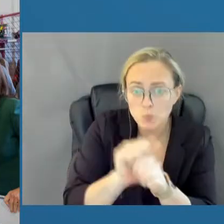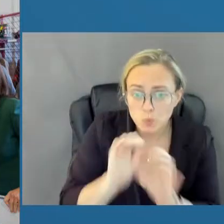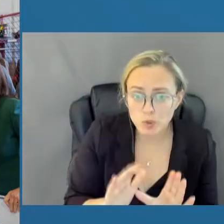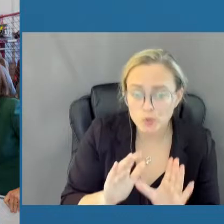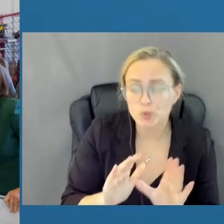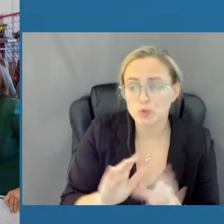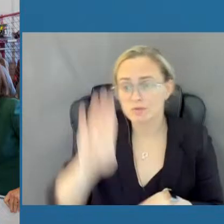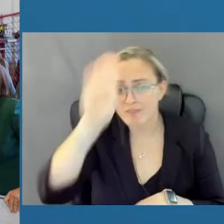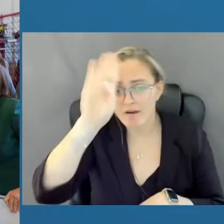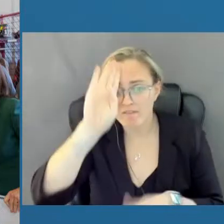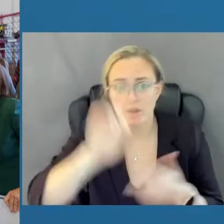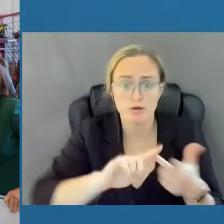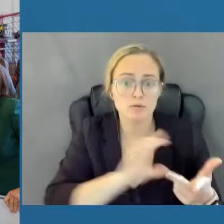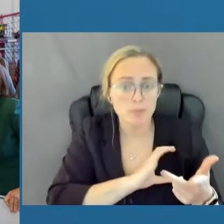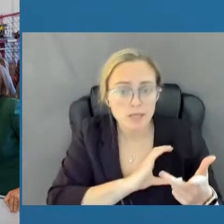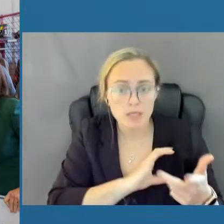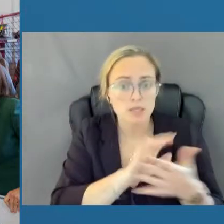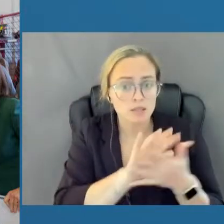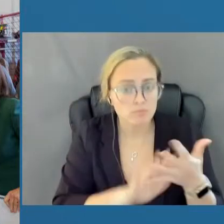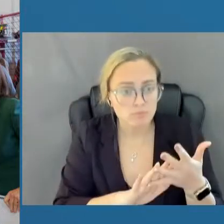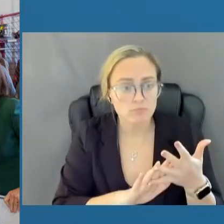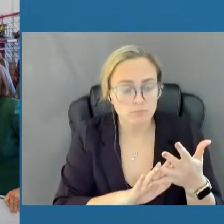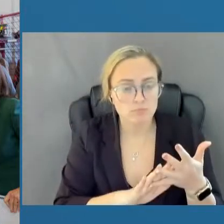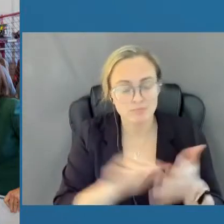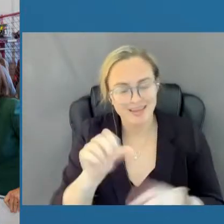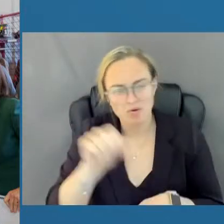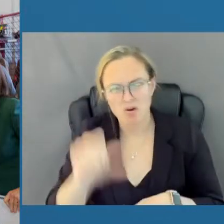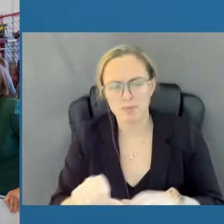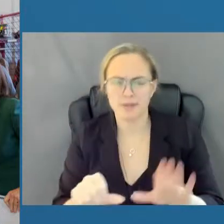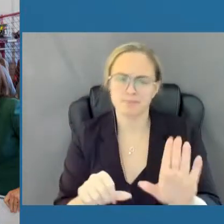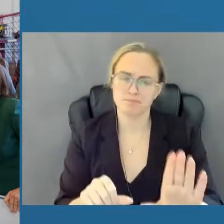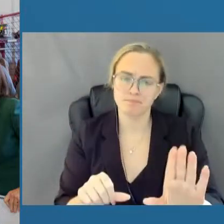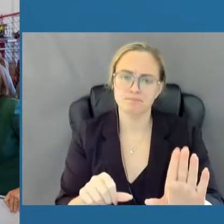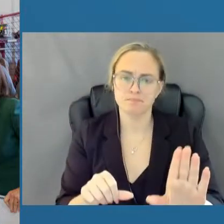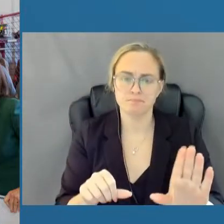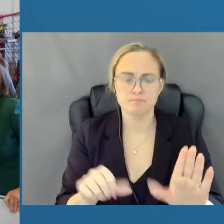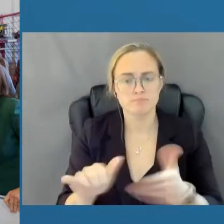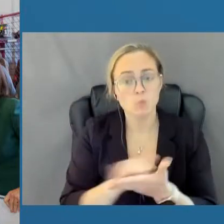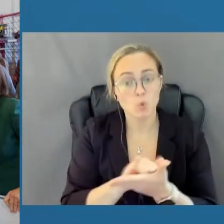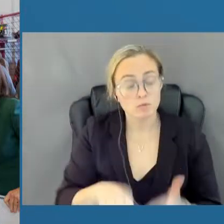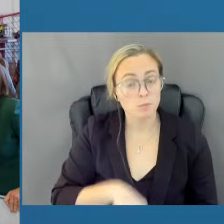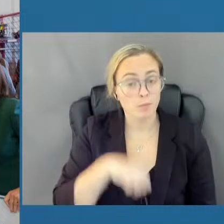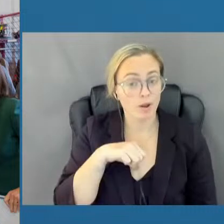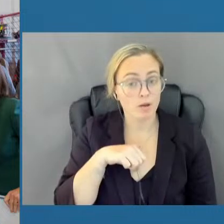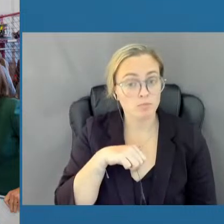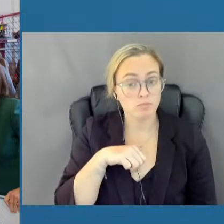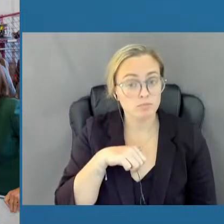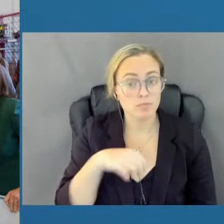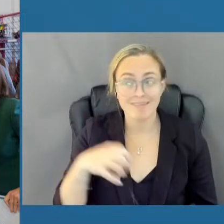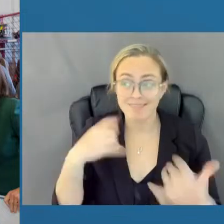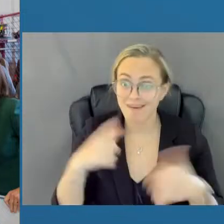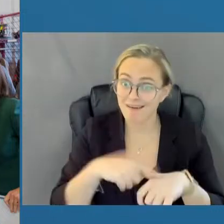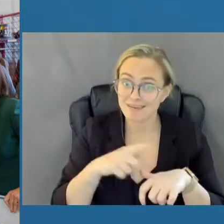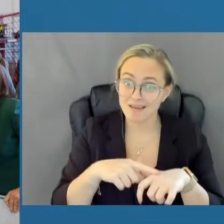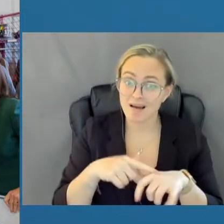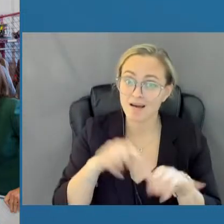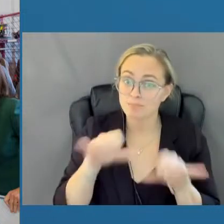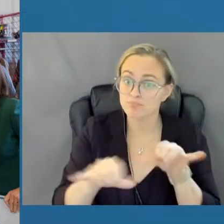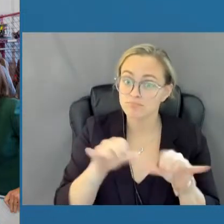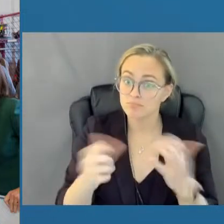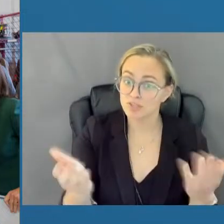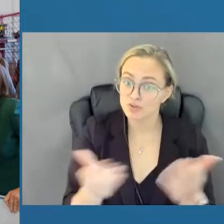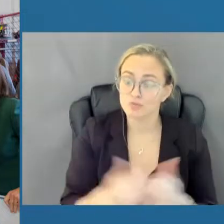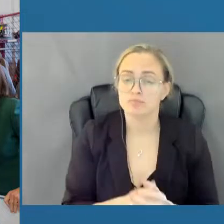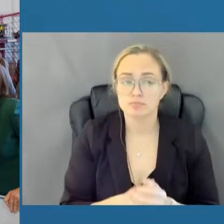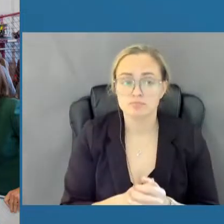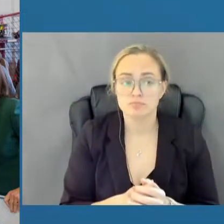firefighters. You know, and Albany is New York's proud capital. We've all spent a lot of time here. It's been